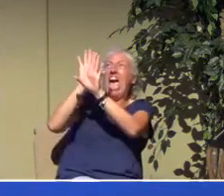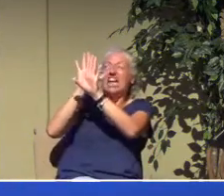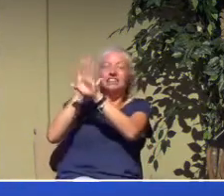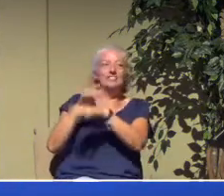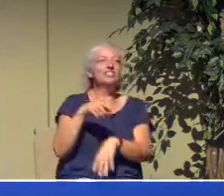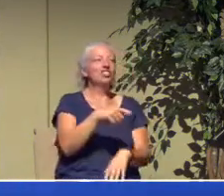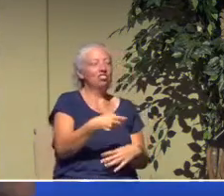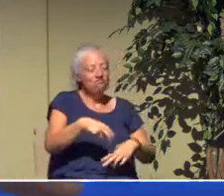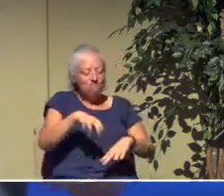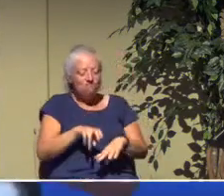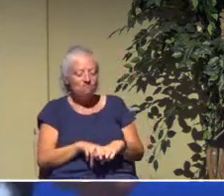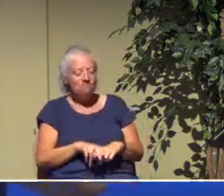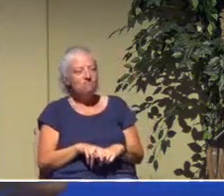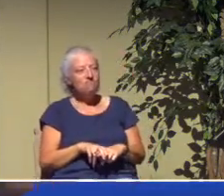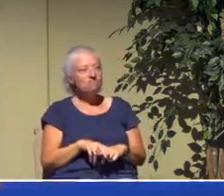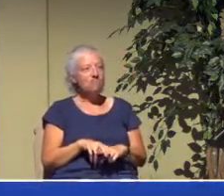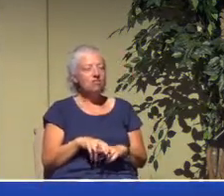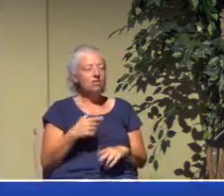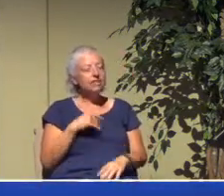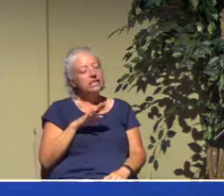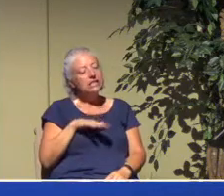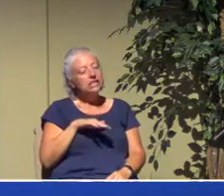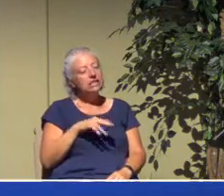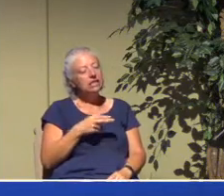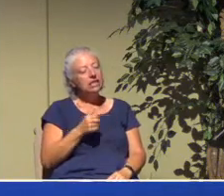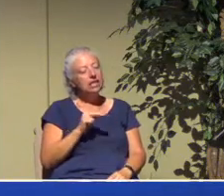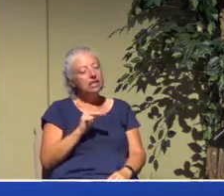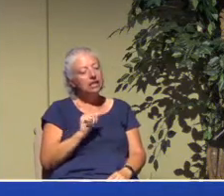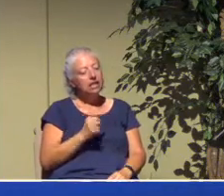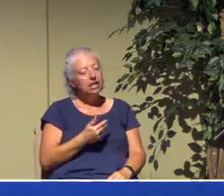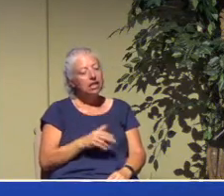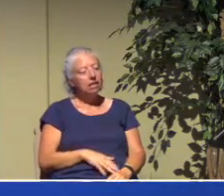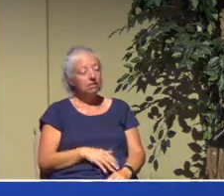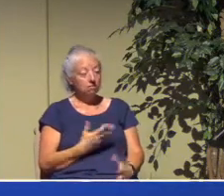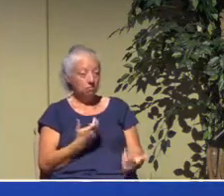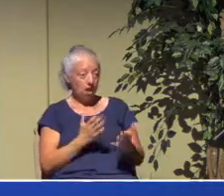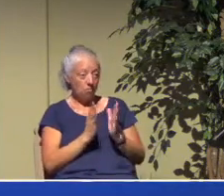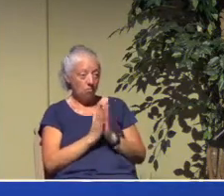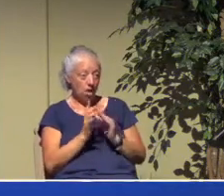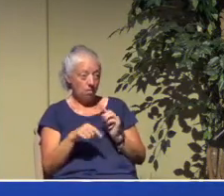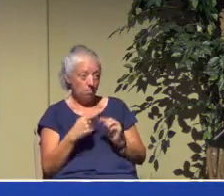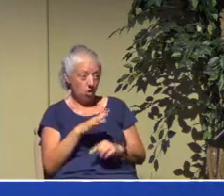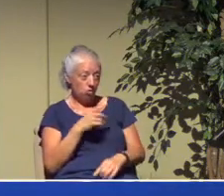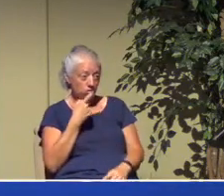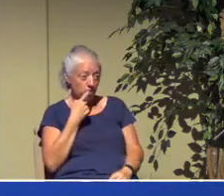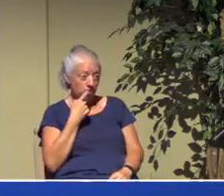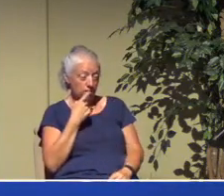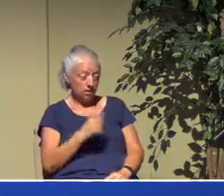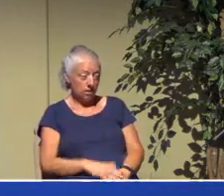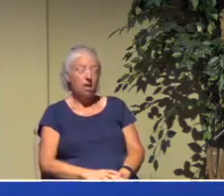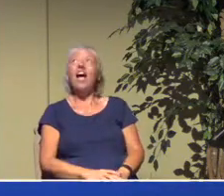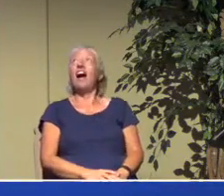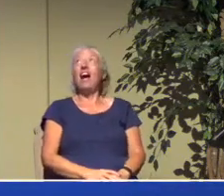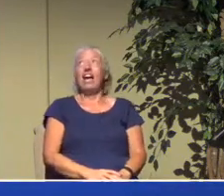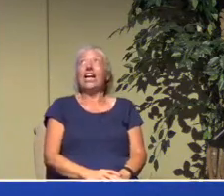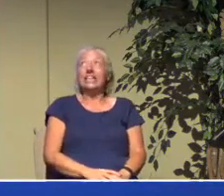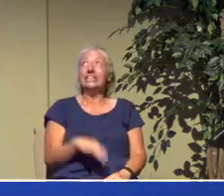on my lap, and I just said to her, I said, Hannah, shall we pray about your tooth? She said,